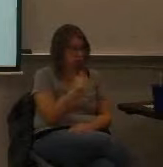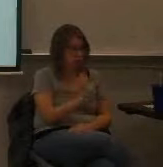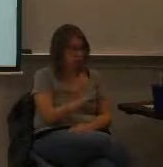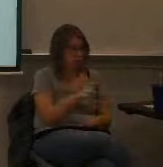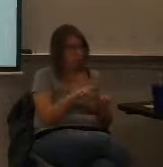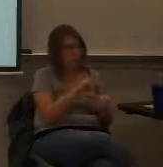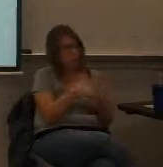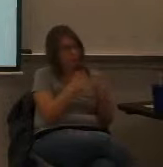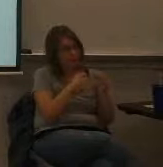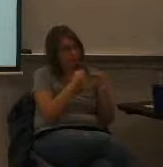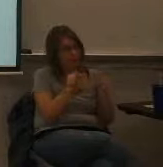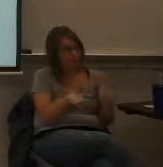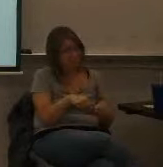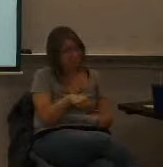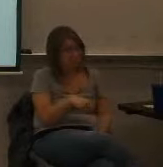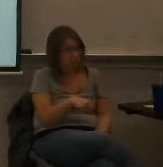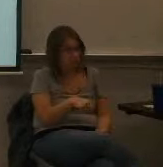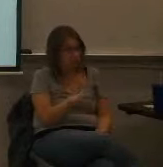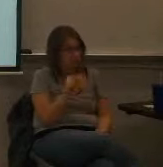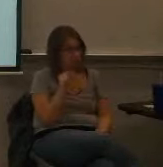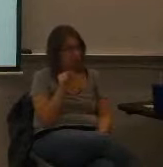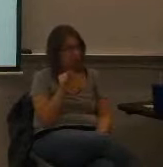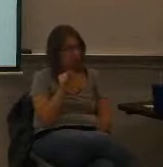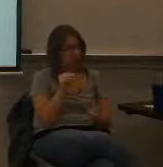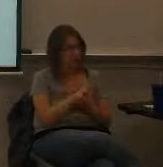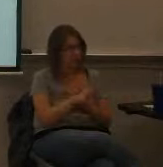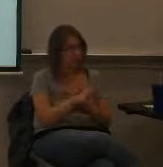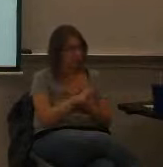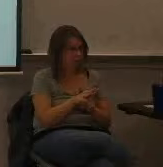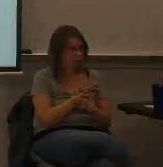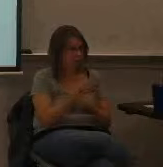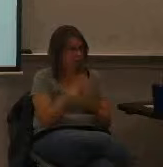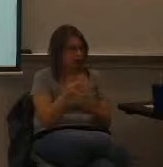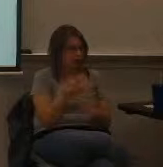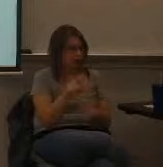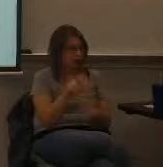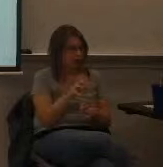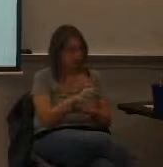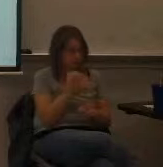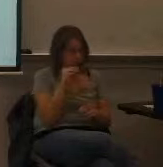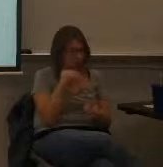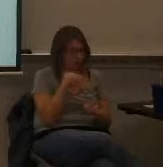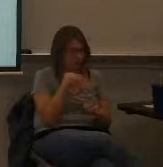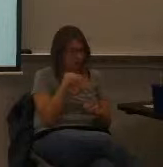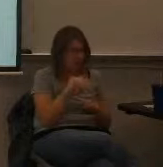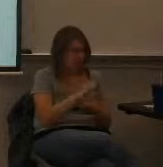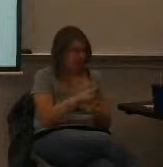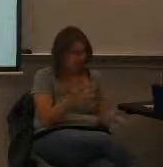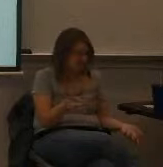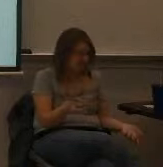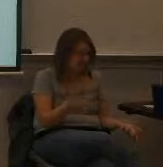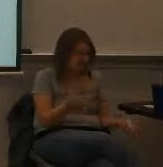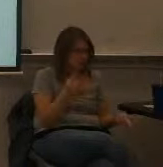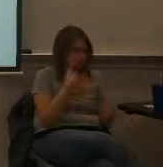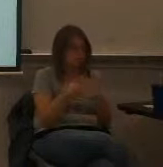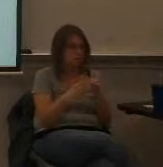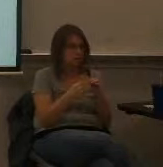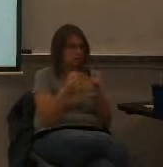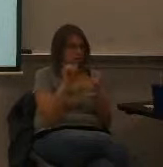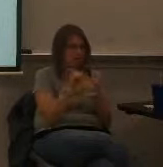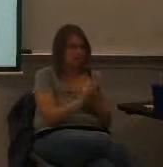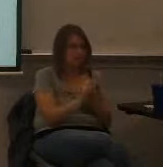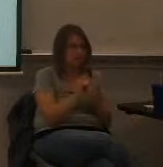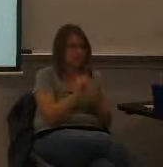whole system, it's a very minor effect, right? That the whole algal population isn't going to be affected, so you need to think about